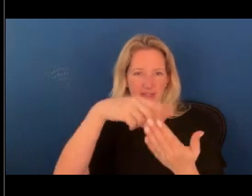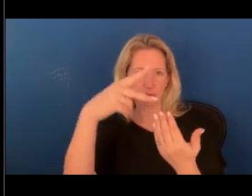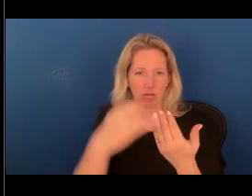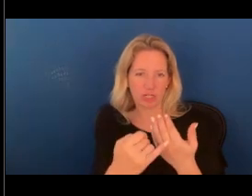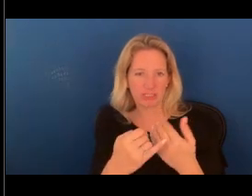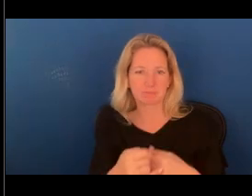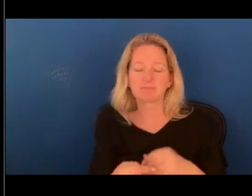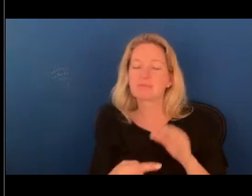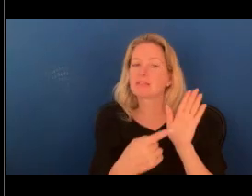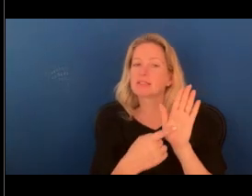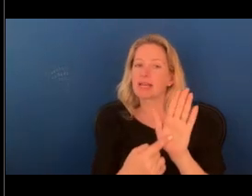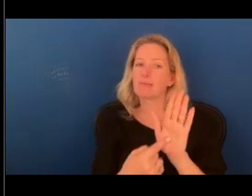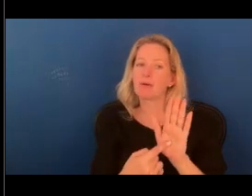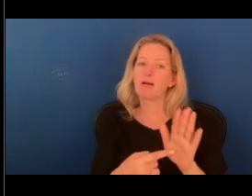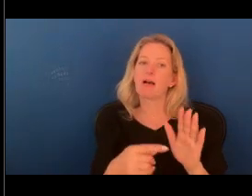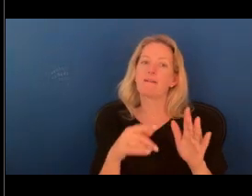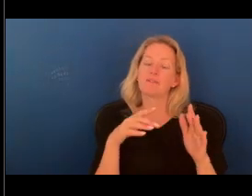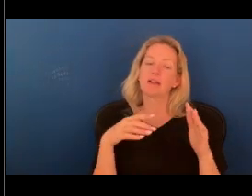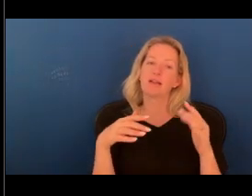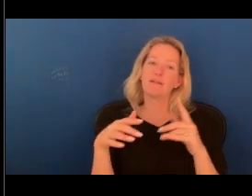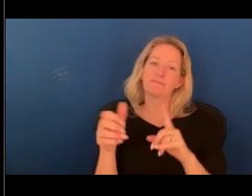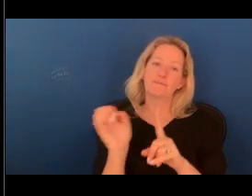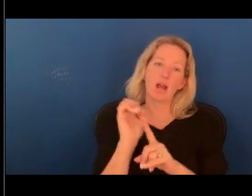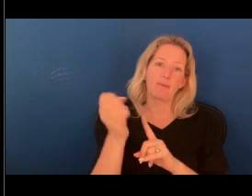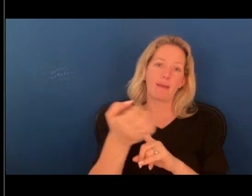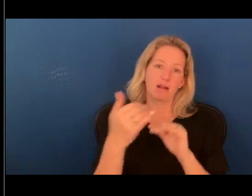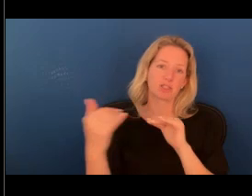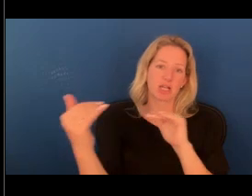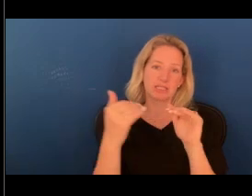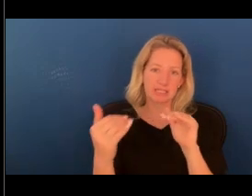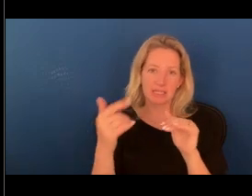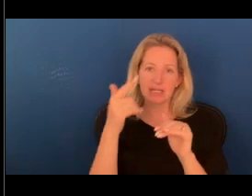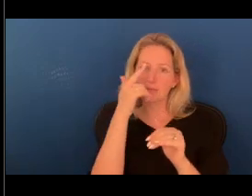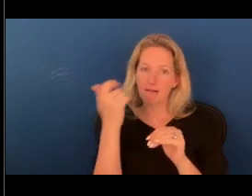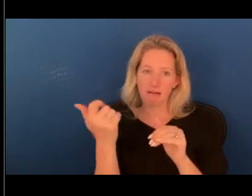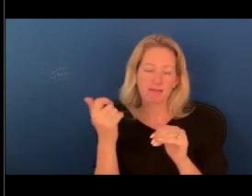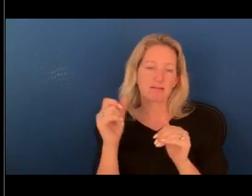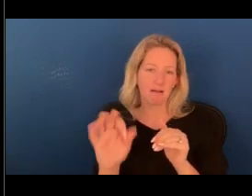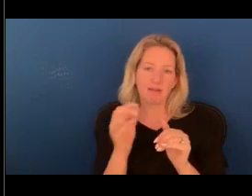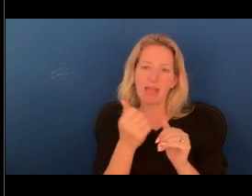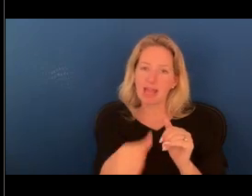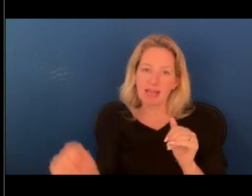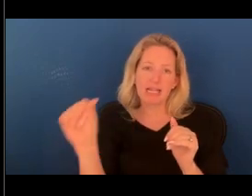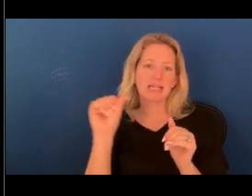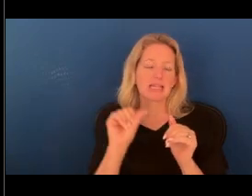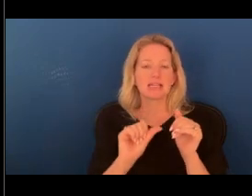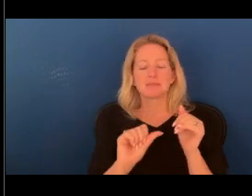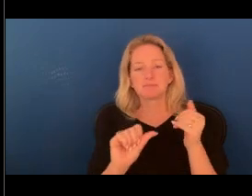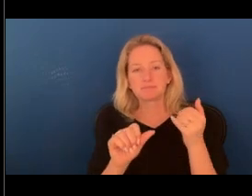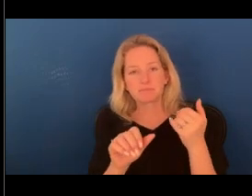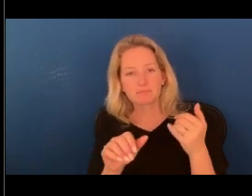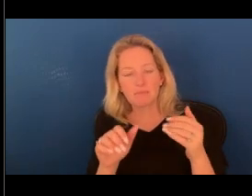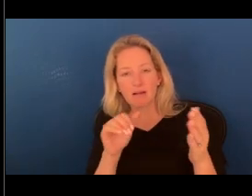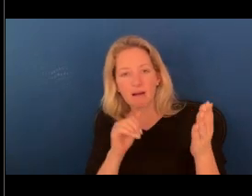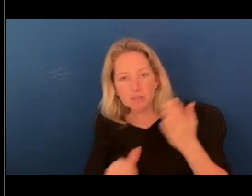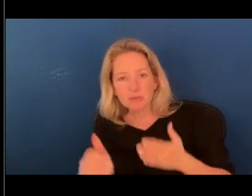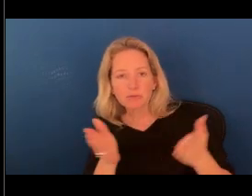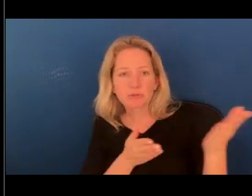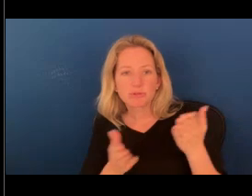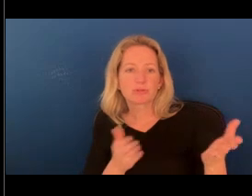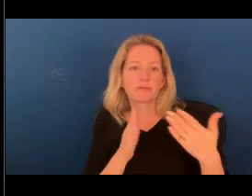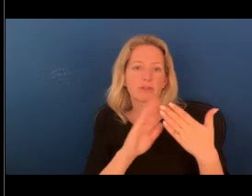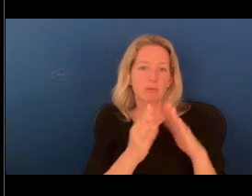an example of an environmental justice project, given the disadvantaged communities in the watershed. And with the help of our Urban Waters program, we were also able to use it